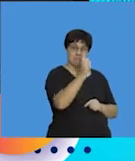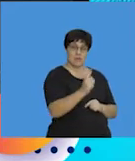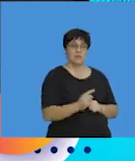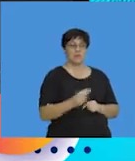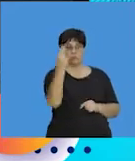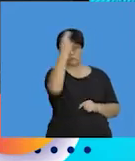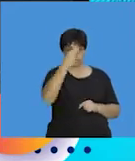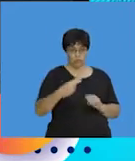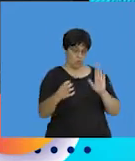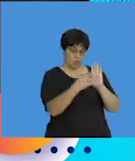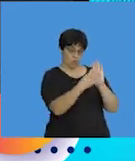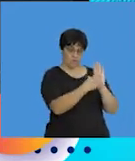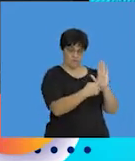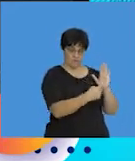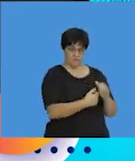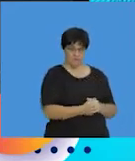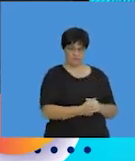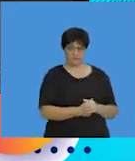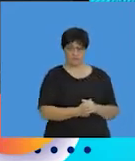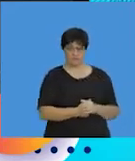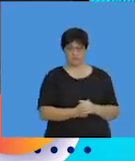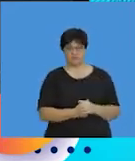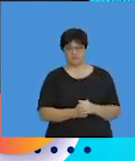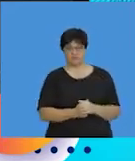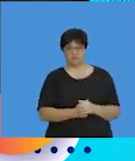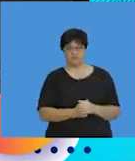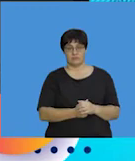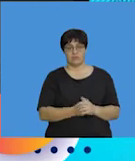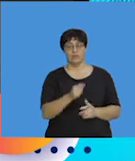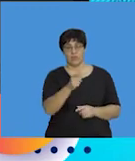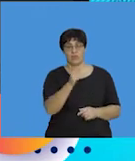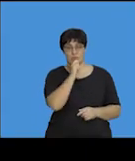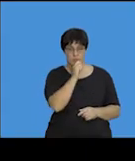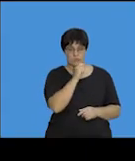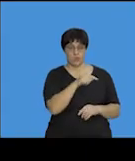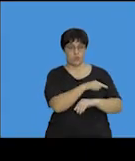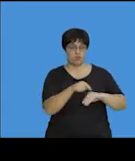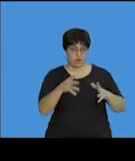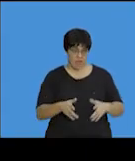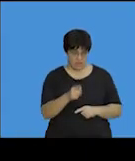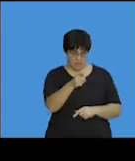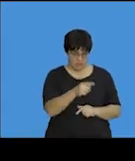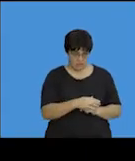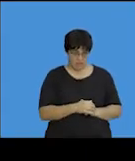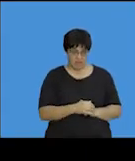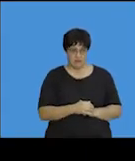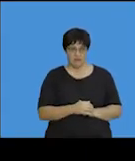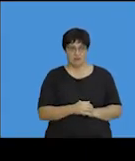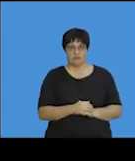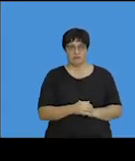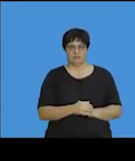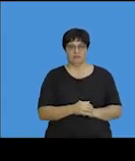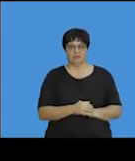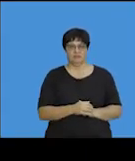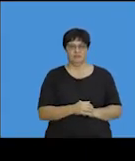as positive. When we draw the graph, it's a sketch. So first of all, you use your rulers